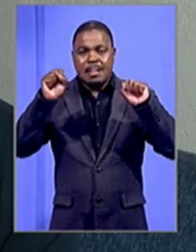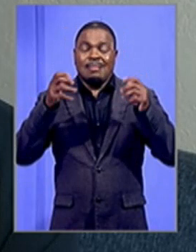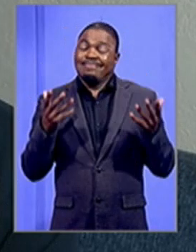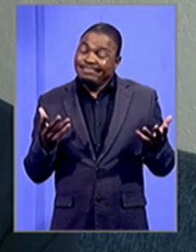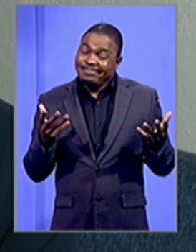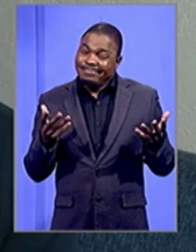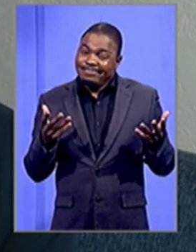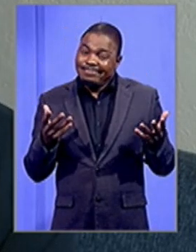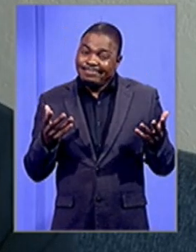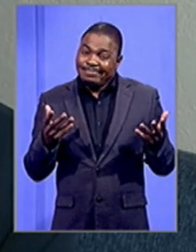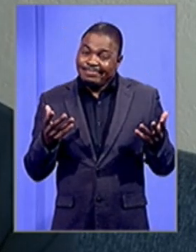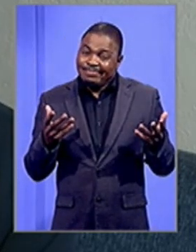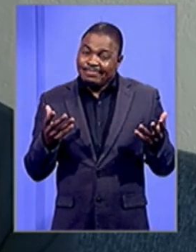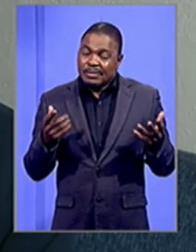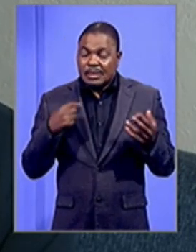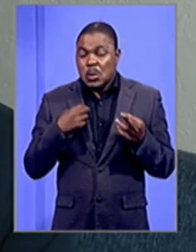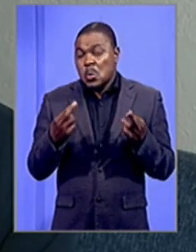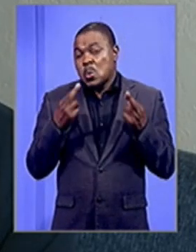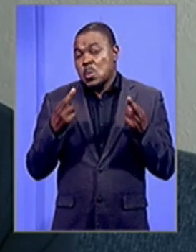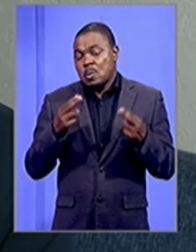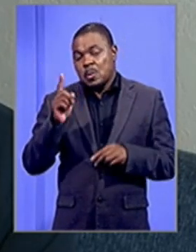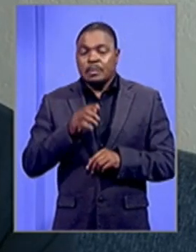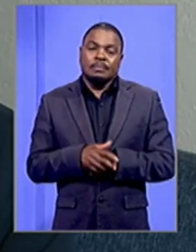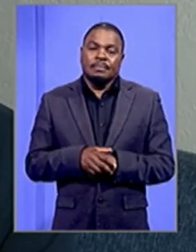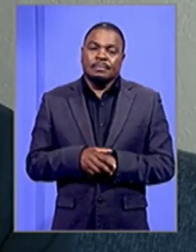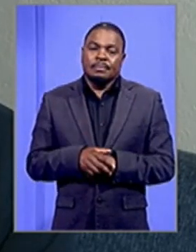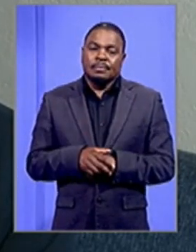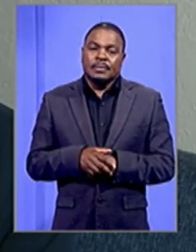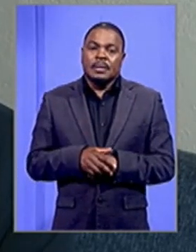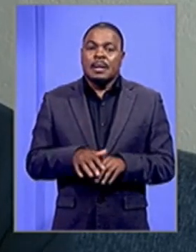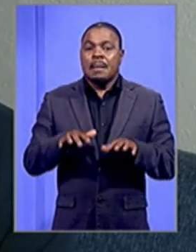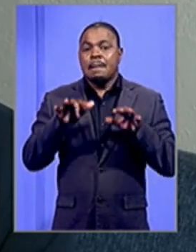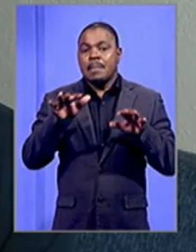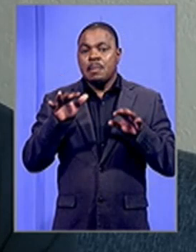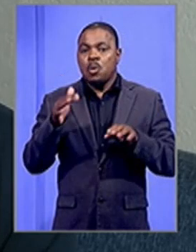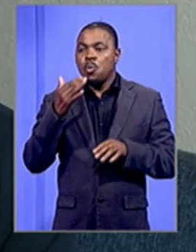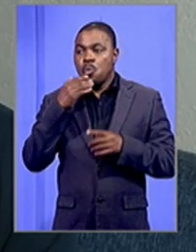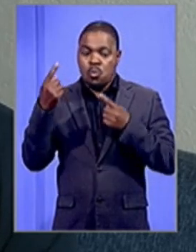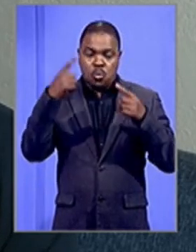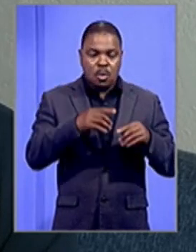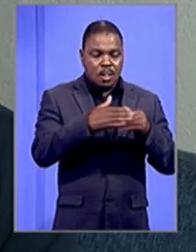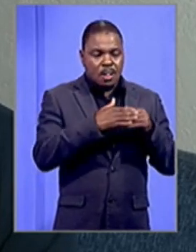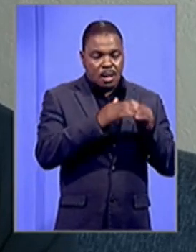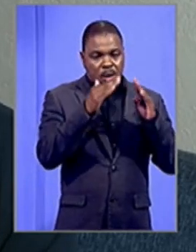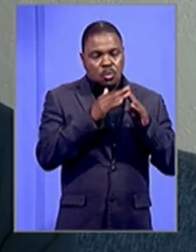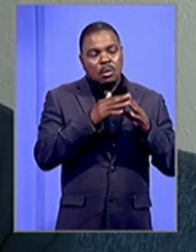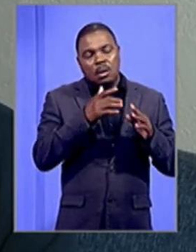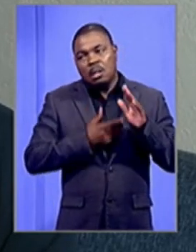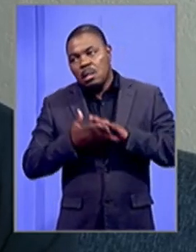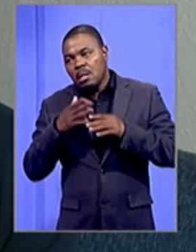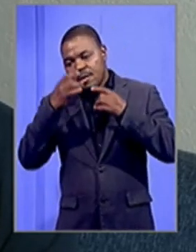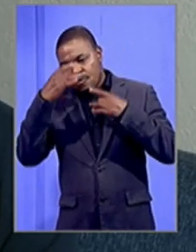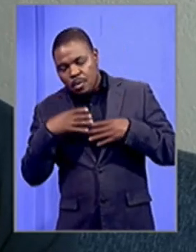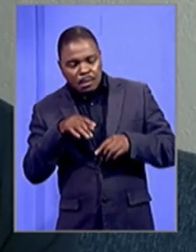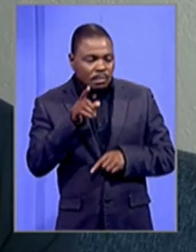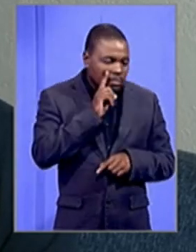So all I can hope for is that people that I have coming to look after the house will keep me informed and check my